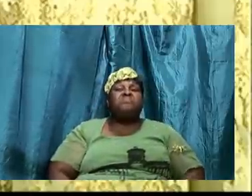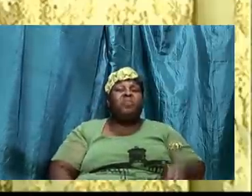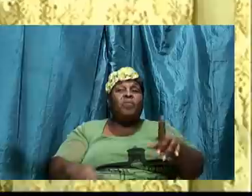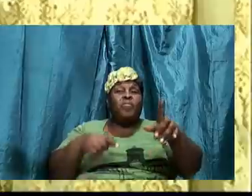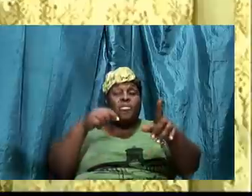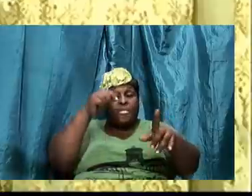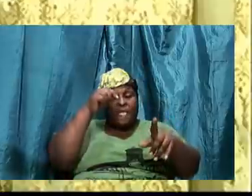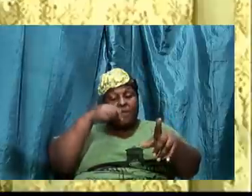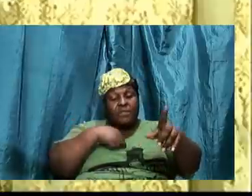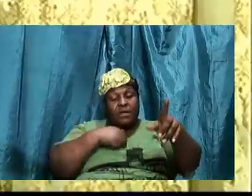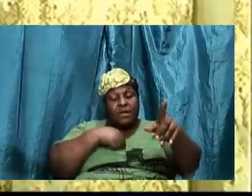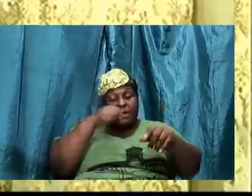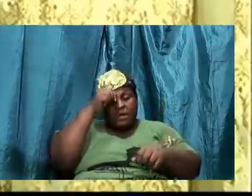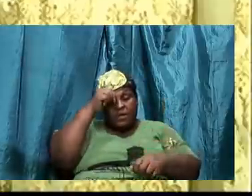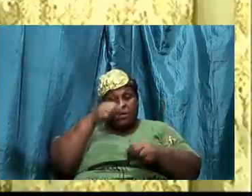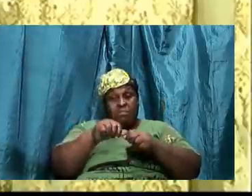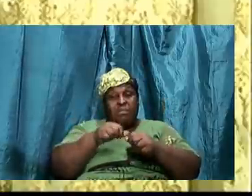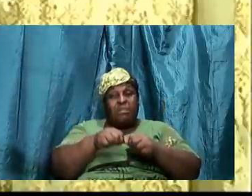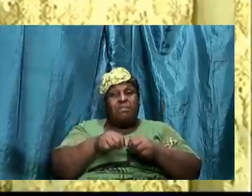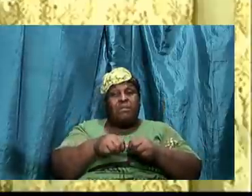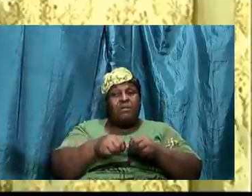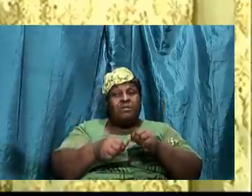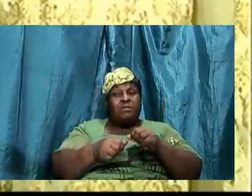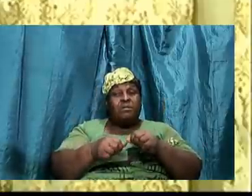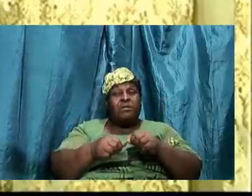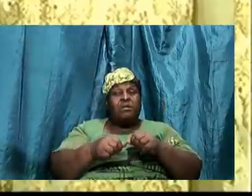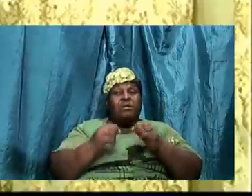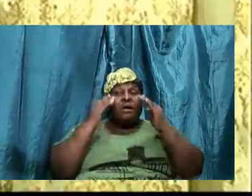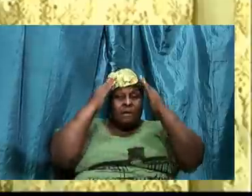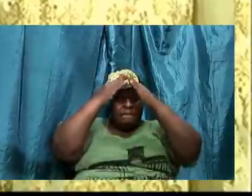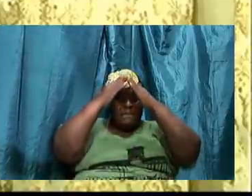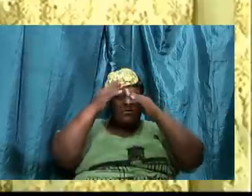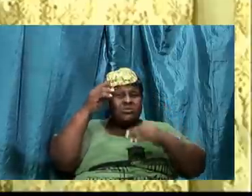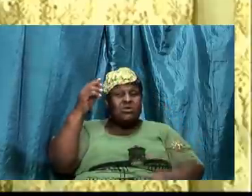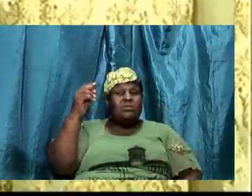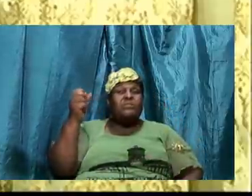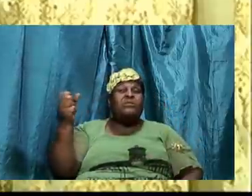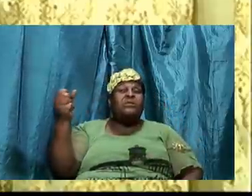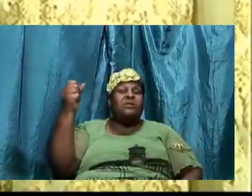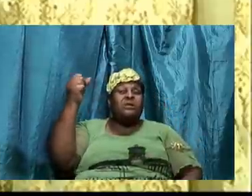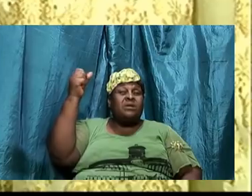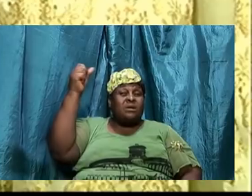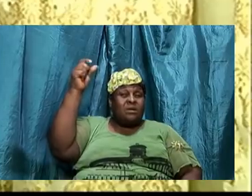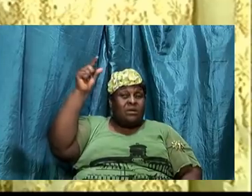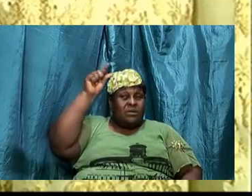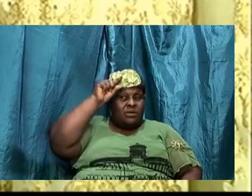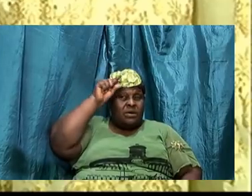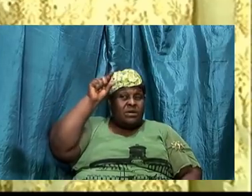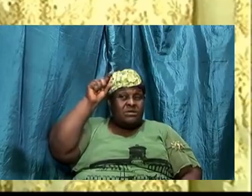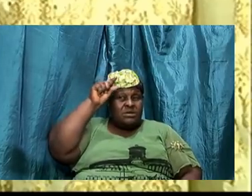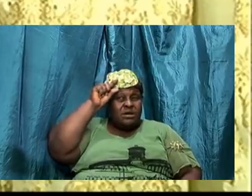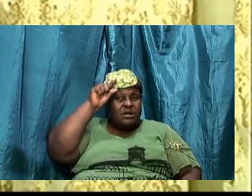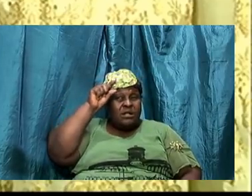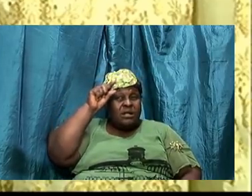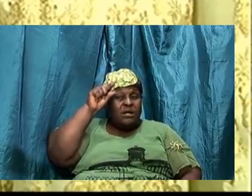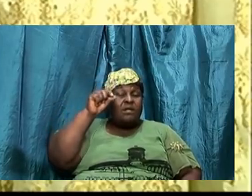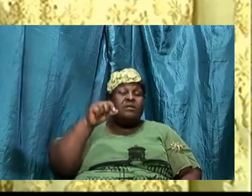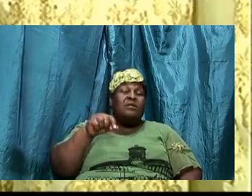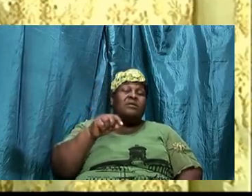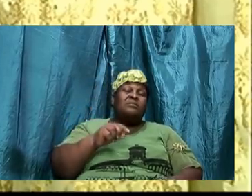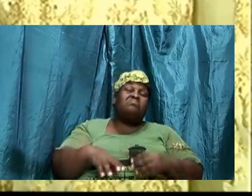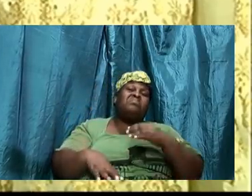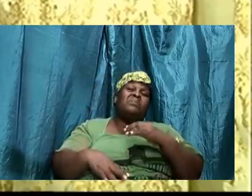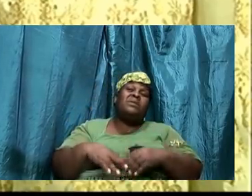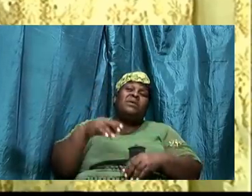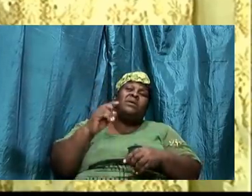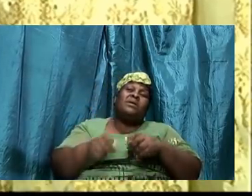the guys on the band playing the music. And, you know, while the other guys were moving up and down the scale, this